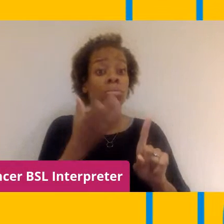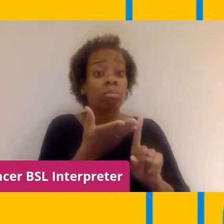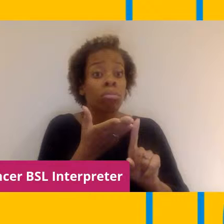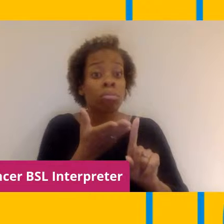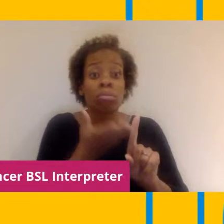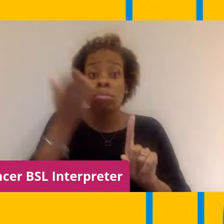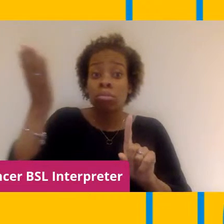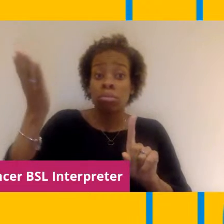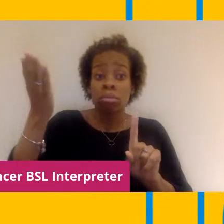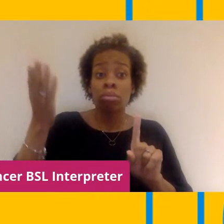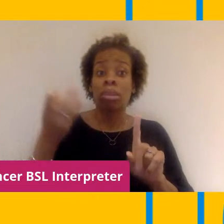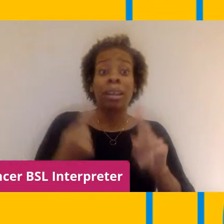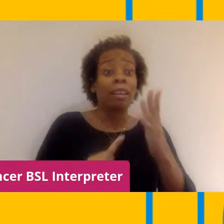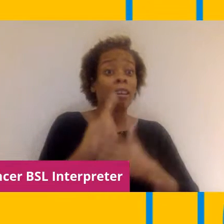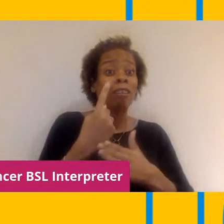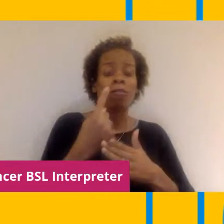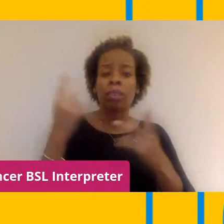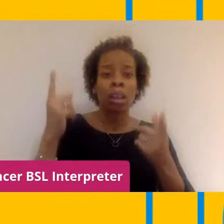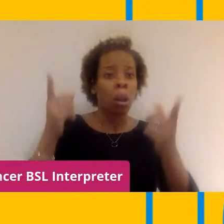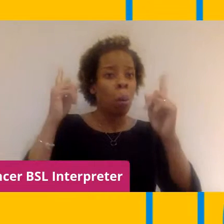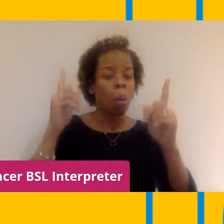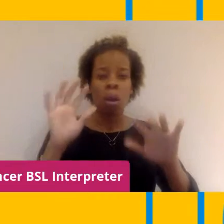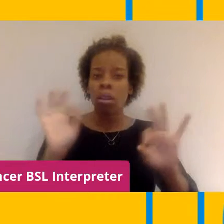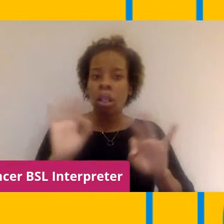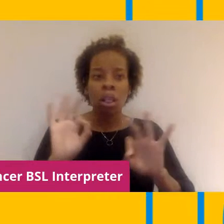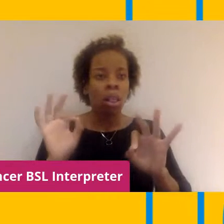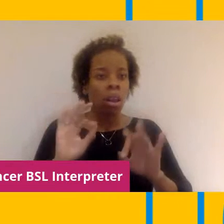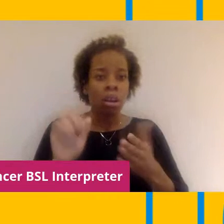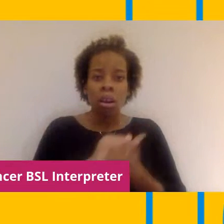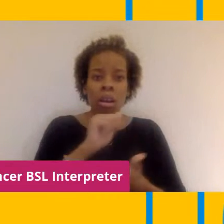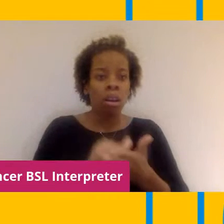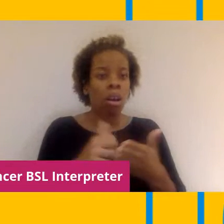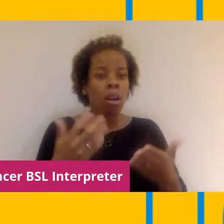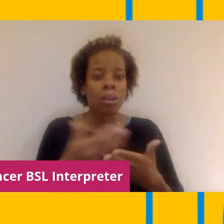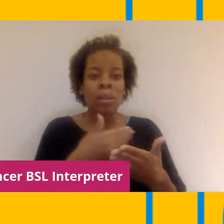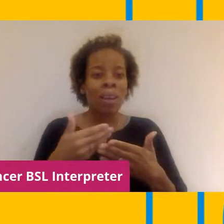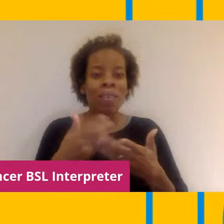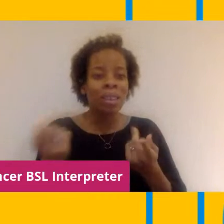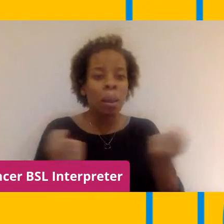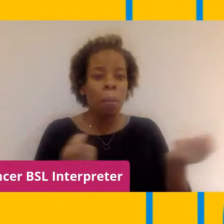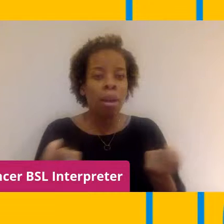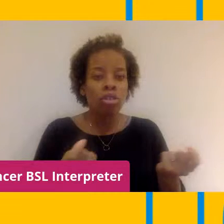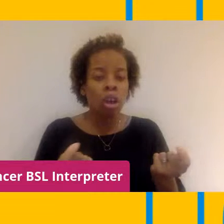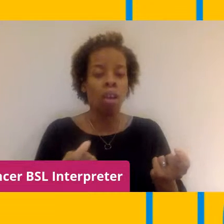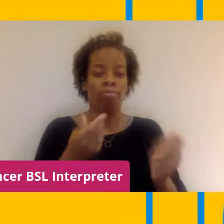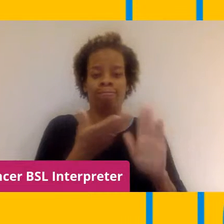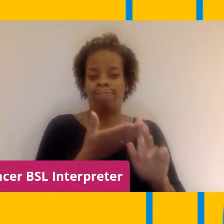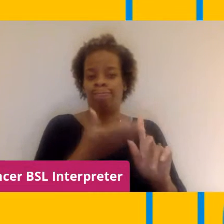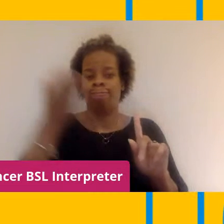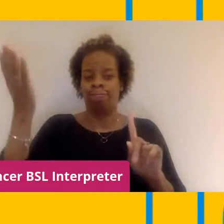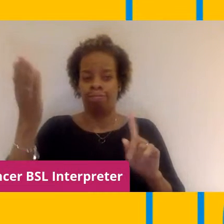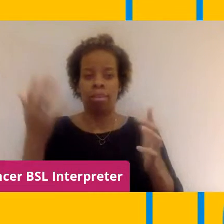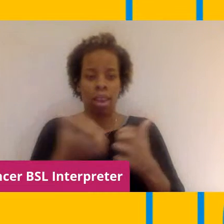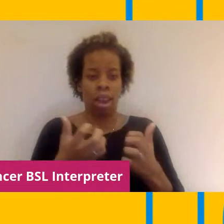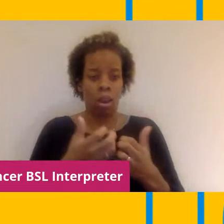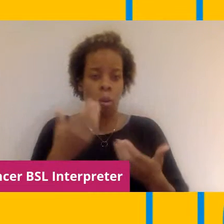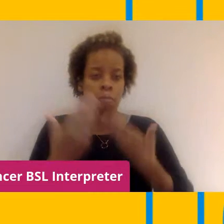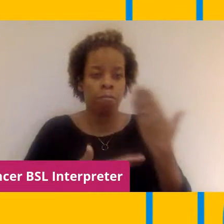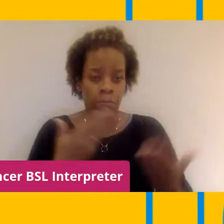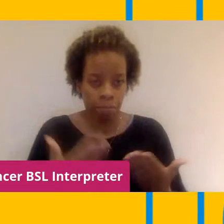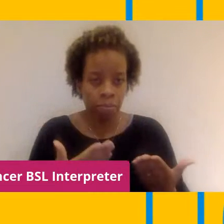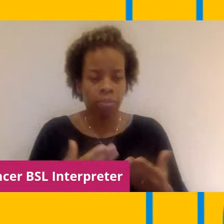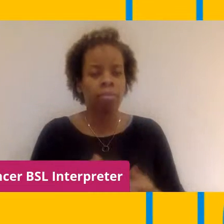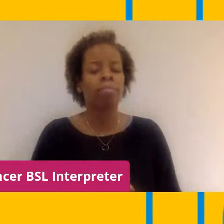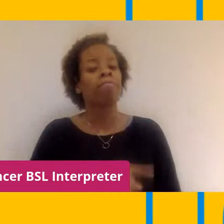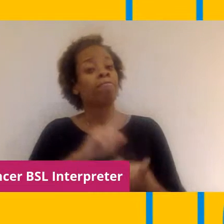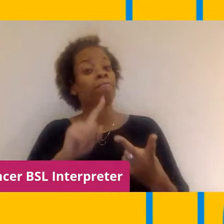were not putting in place suitable safety measures. And as part of that, we also issued individual letters